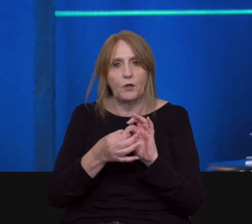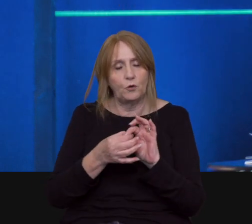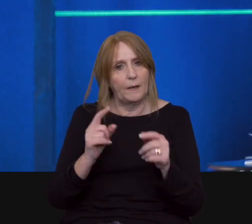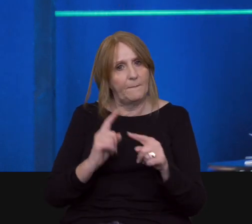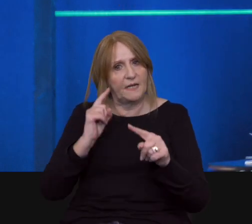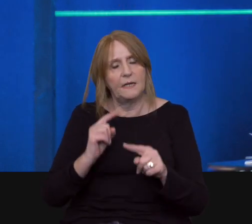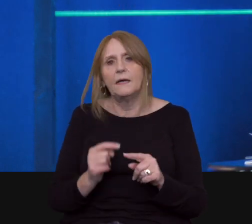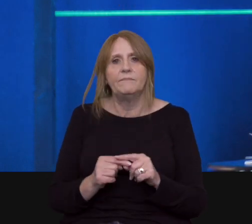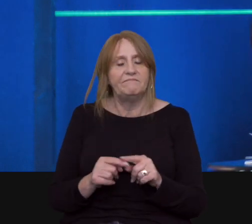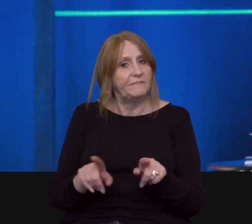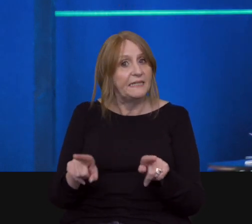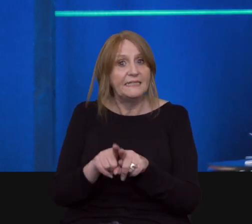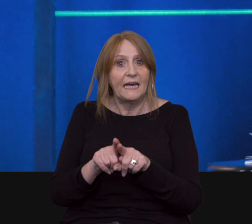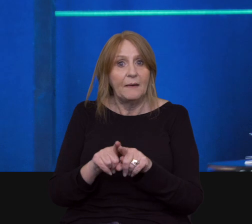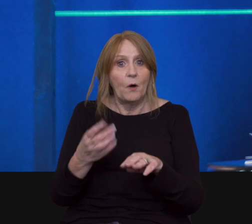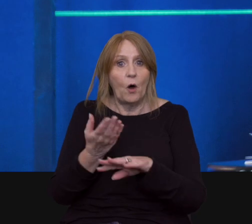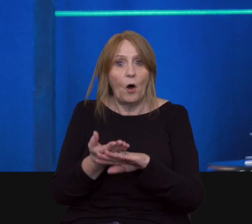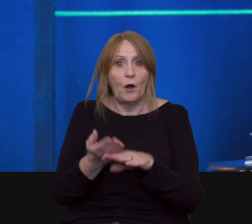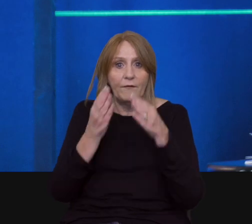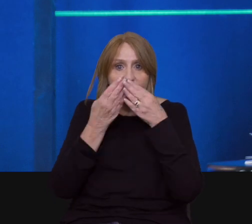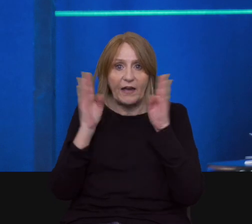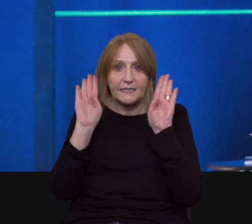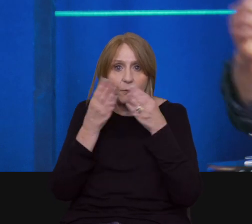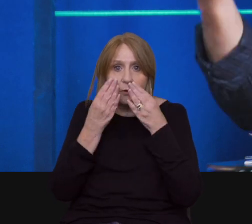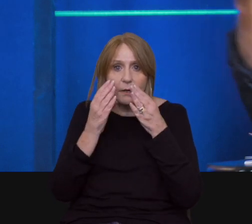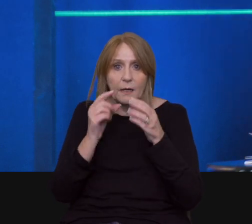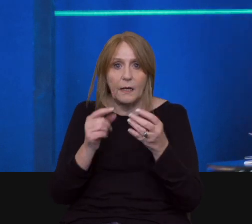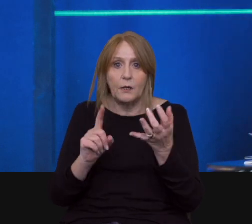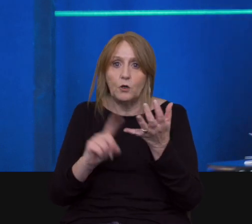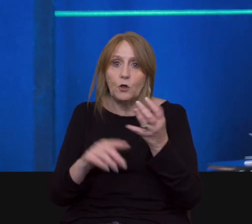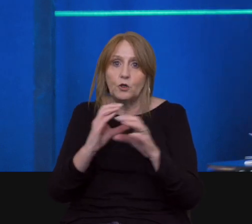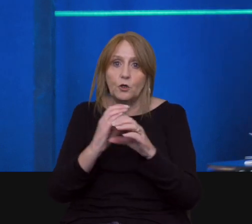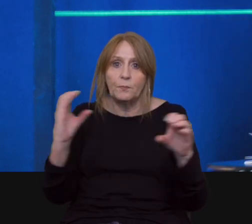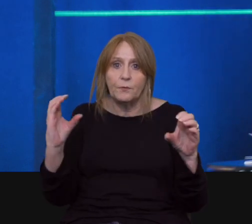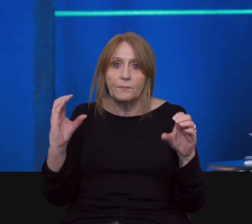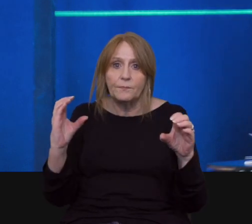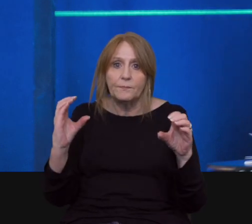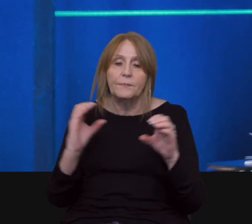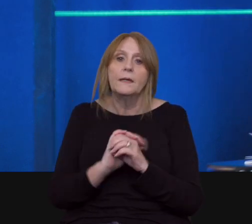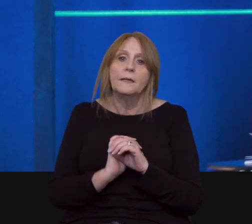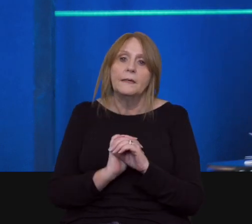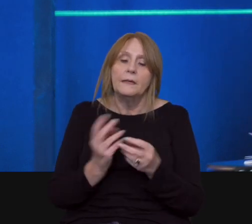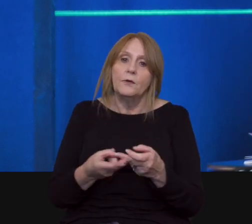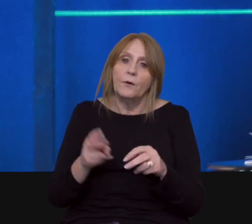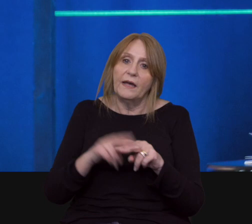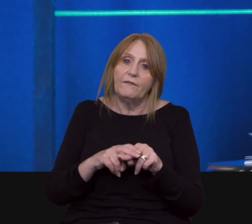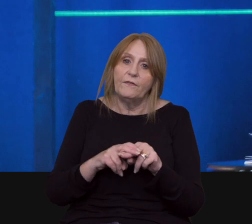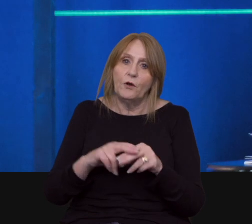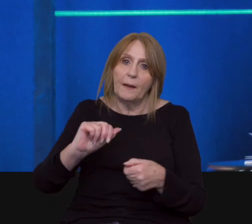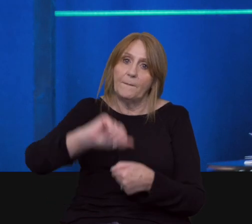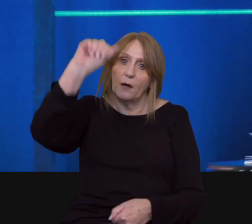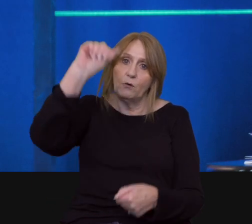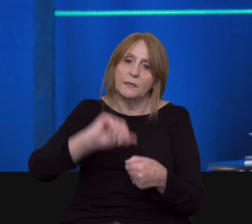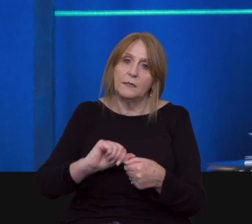Same on Facebook and YouTube. Get on the chat. There's a link. They'll connect with you there. If you're in a building today and have an